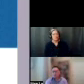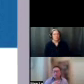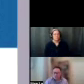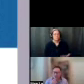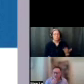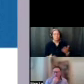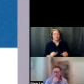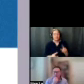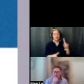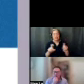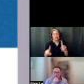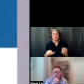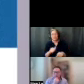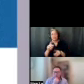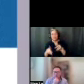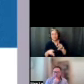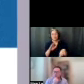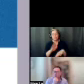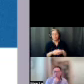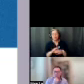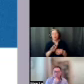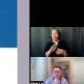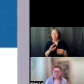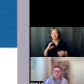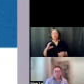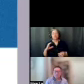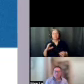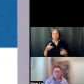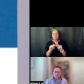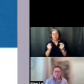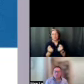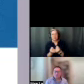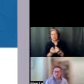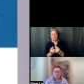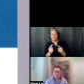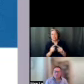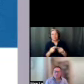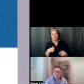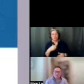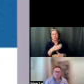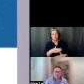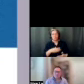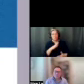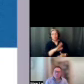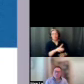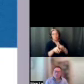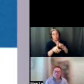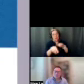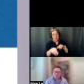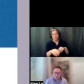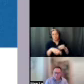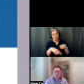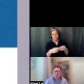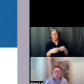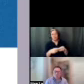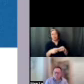But as for me, I really like that you pointed out to ask first. I think a lot of times, I work with a